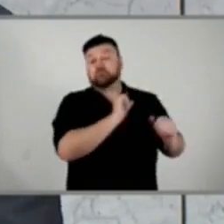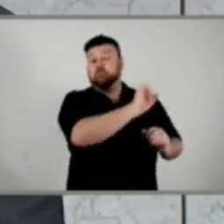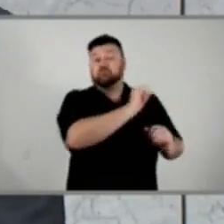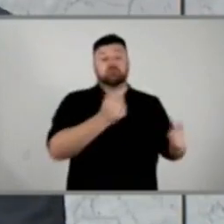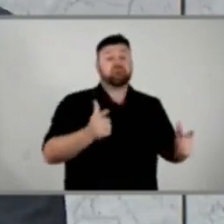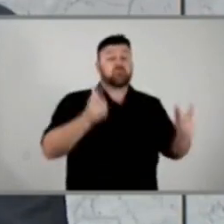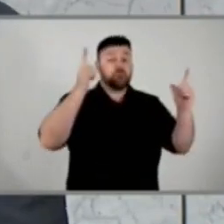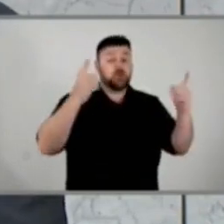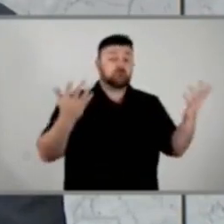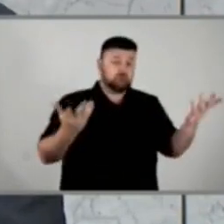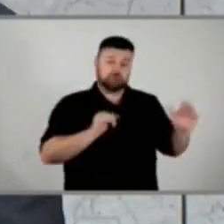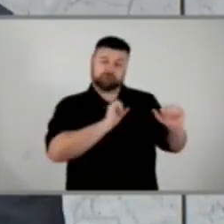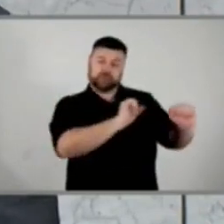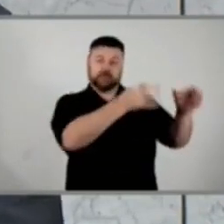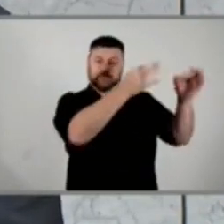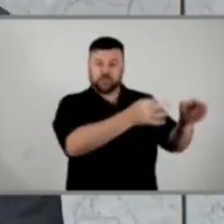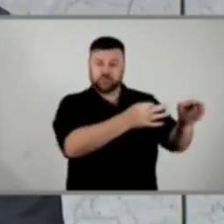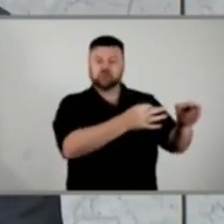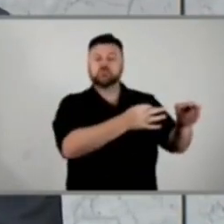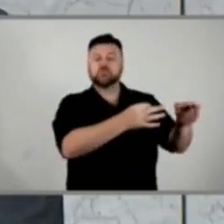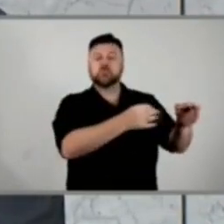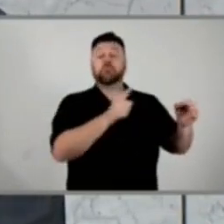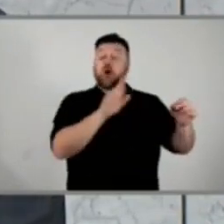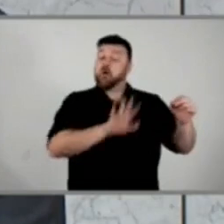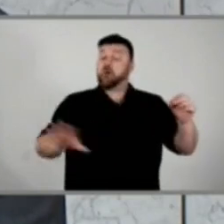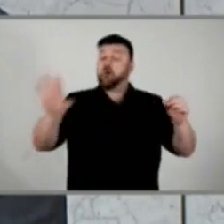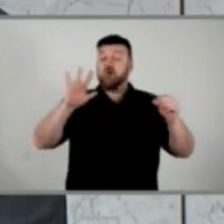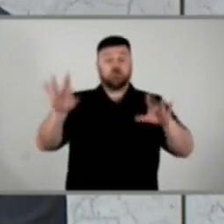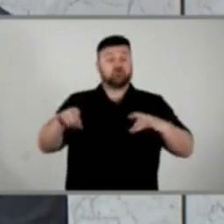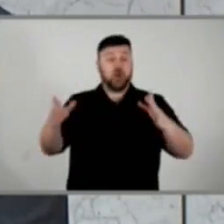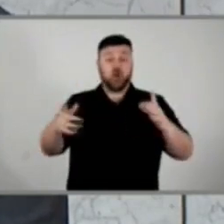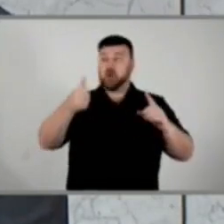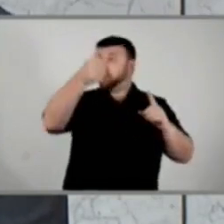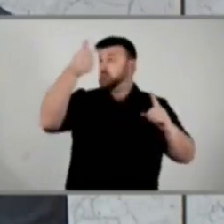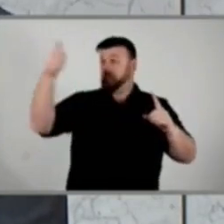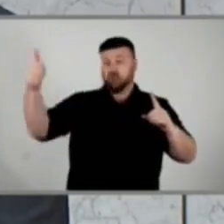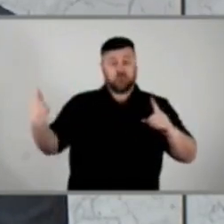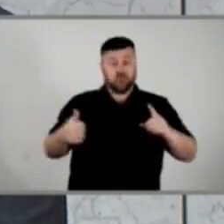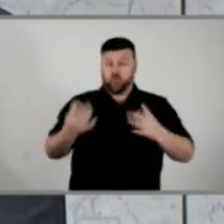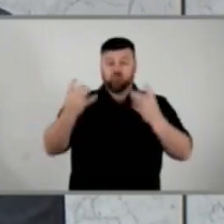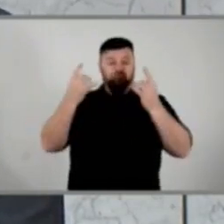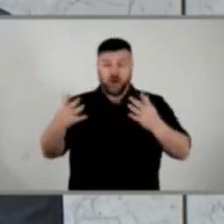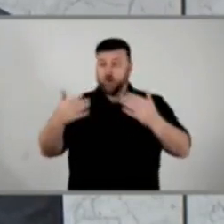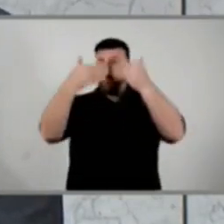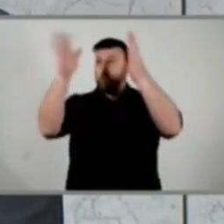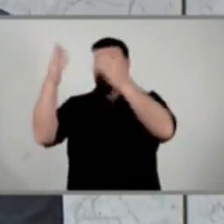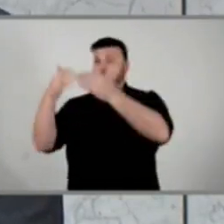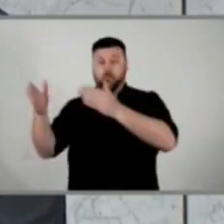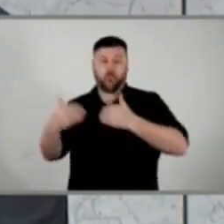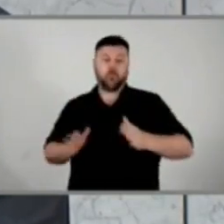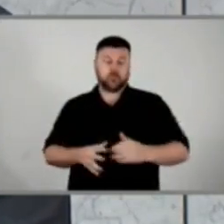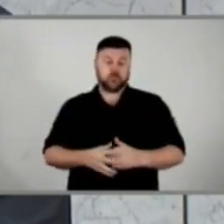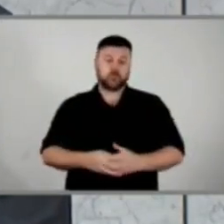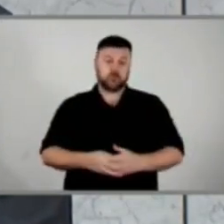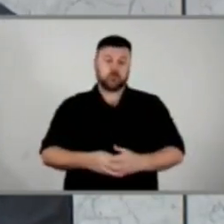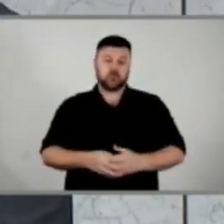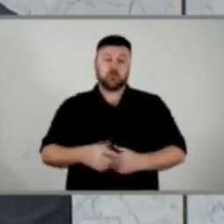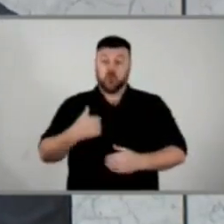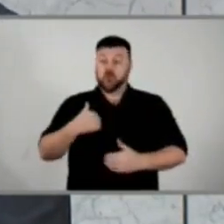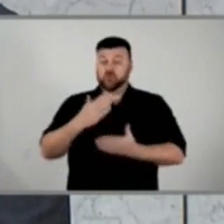That's a matter for him. But around the rest of the country, they have their timetables, and we look forward to that opening and the commitment by Christmas of this